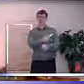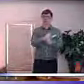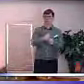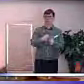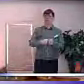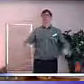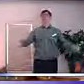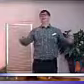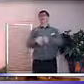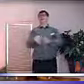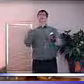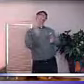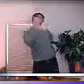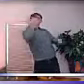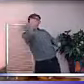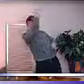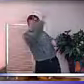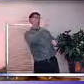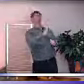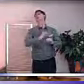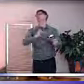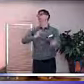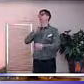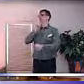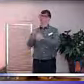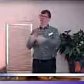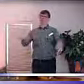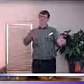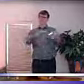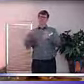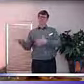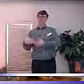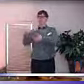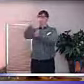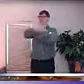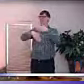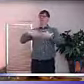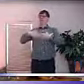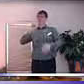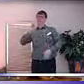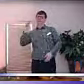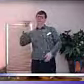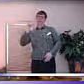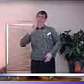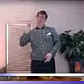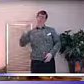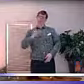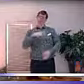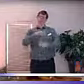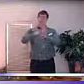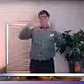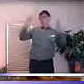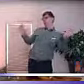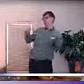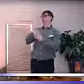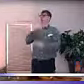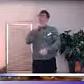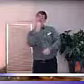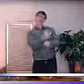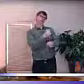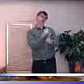ranch that some friends of ours owned outside of the Paulden area. Well, on this working ranch